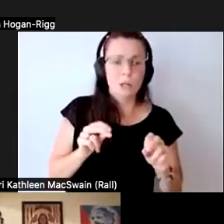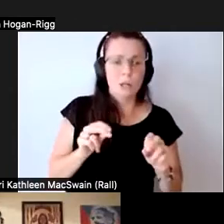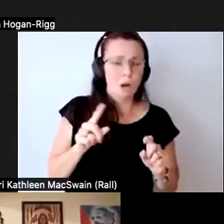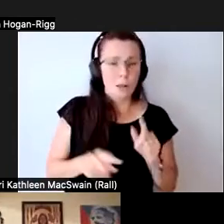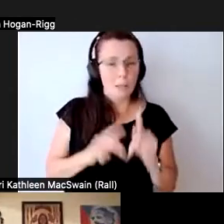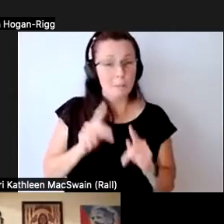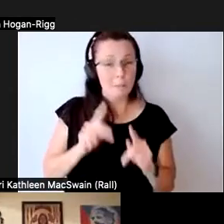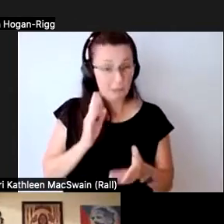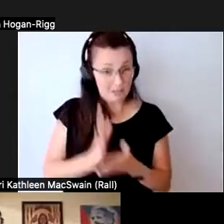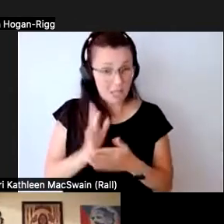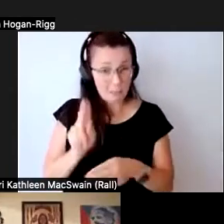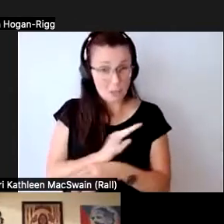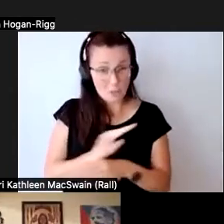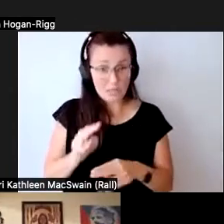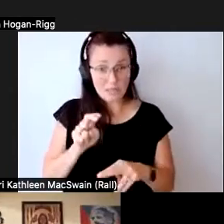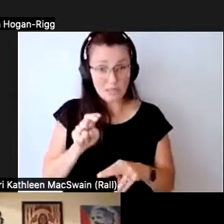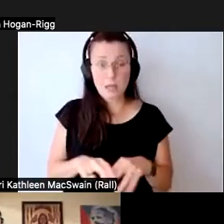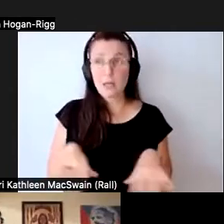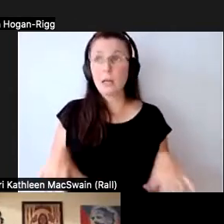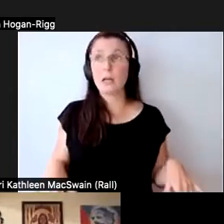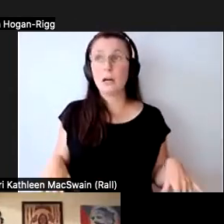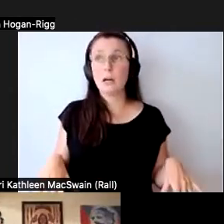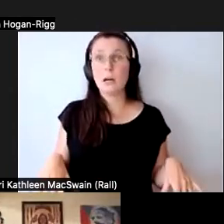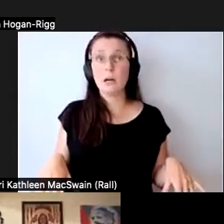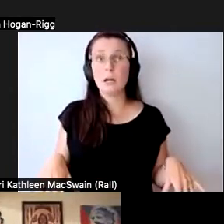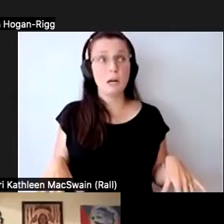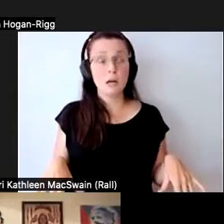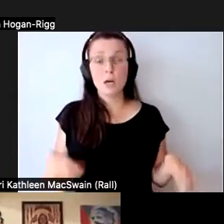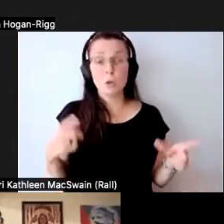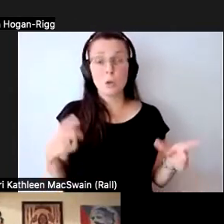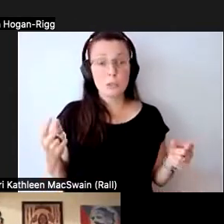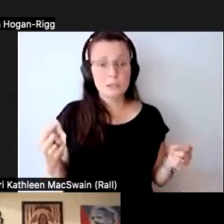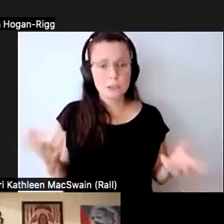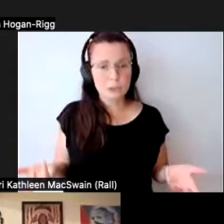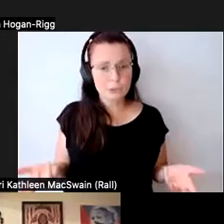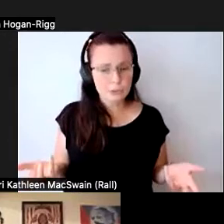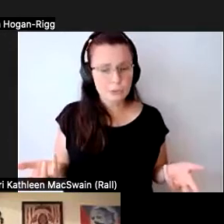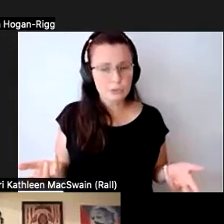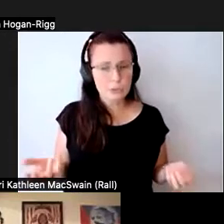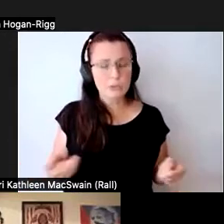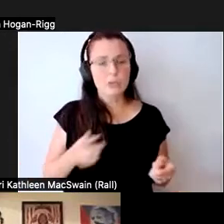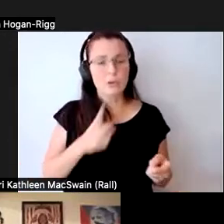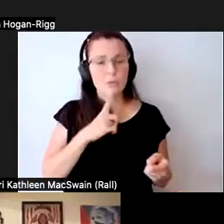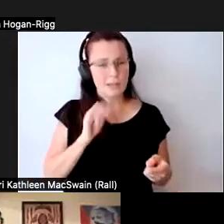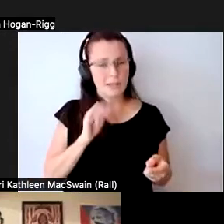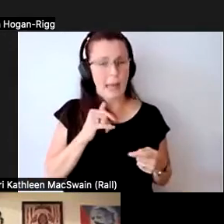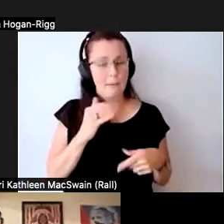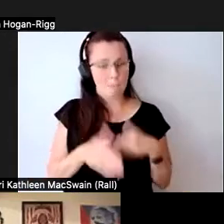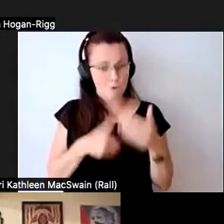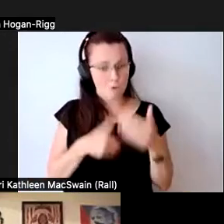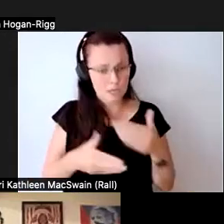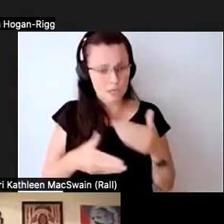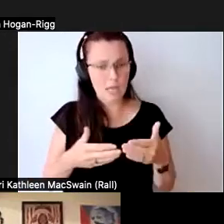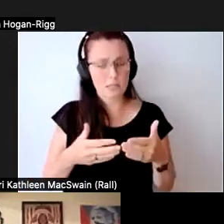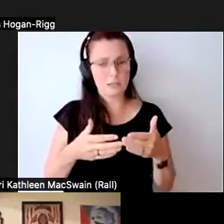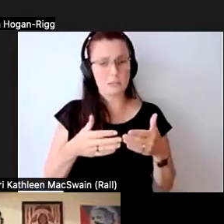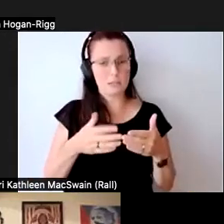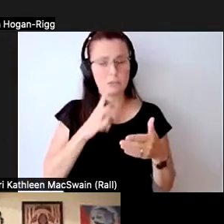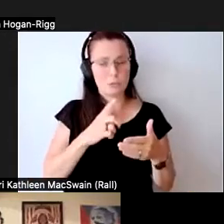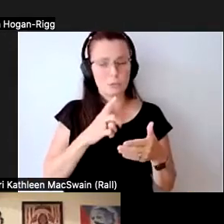stuff happening to me? Because we're not spending enough time working them through their process and why they're using. And that's the